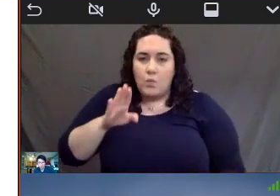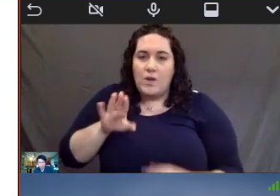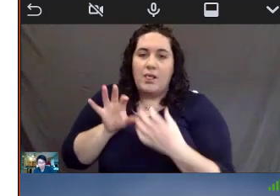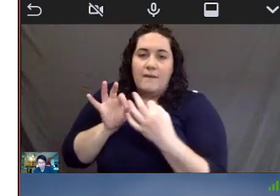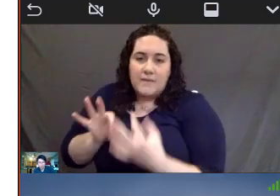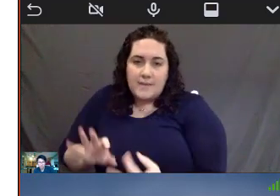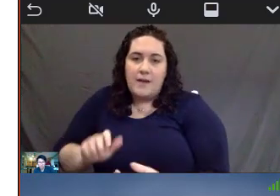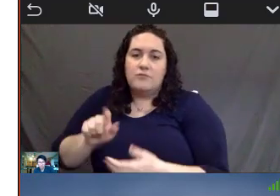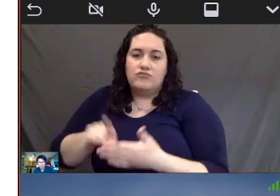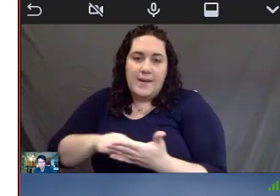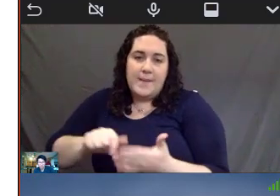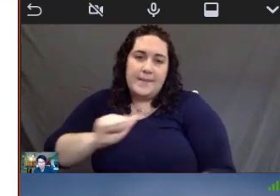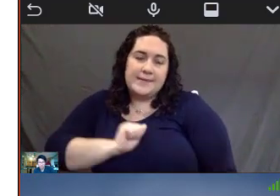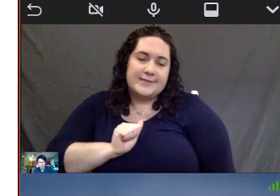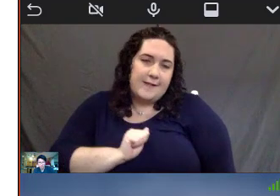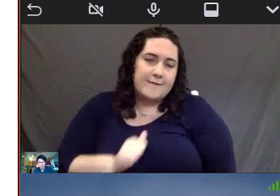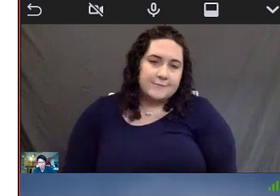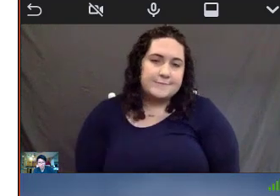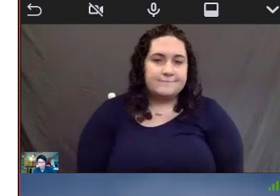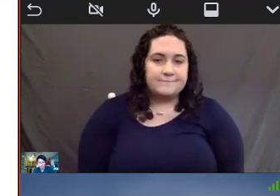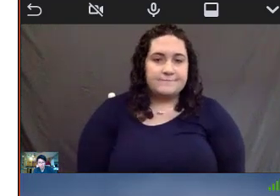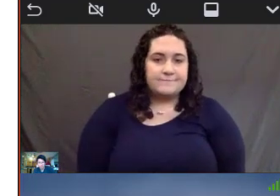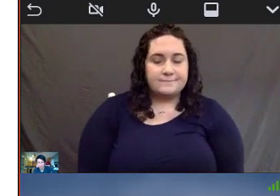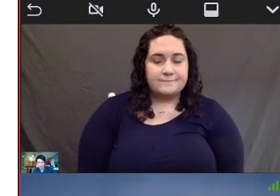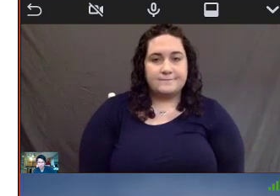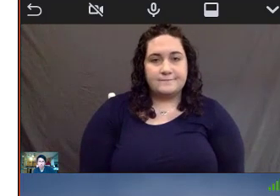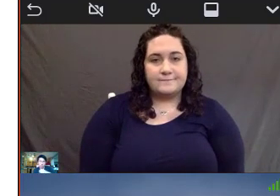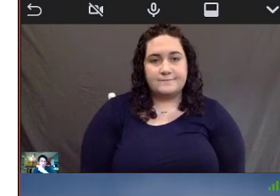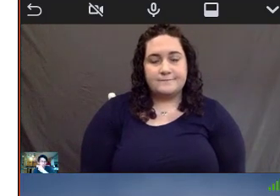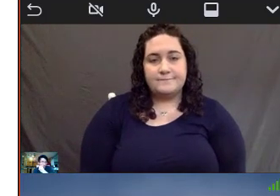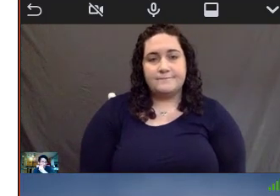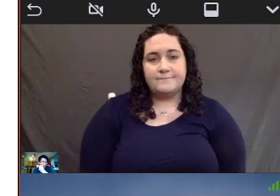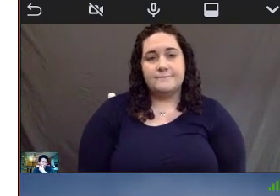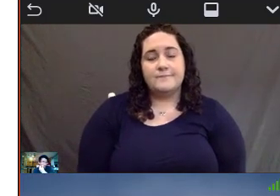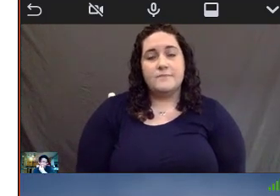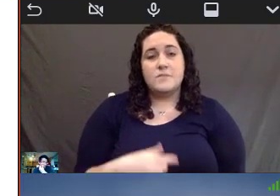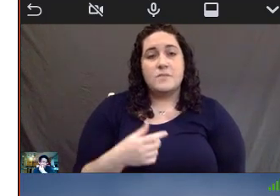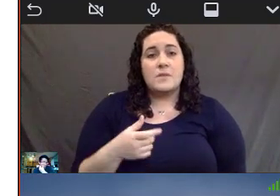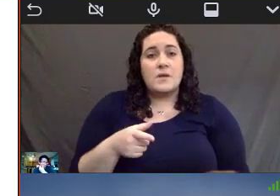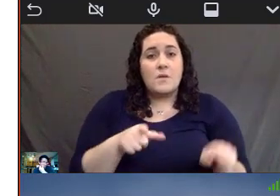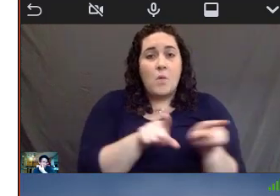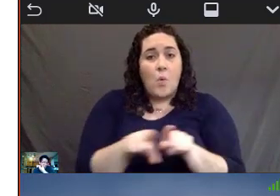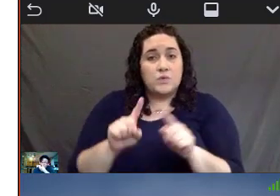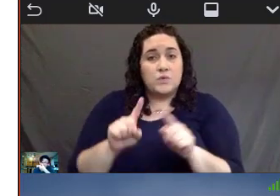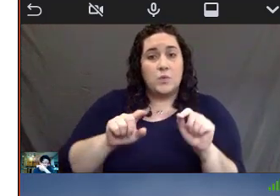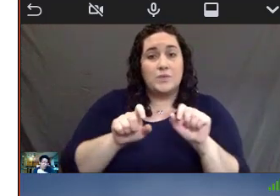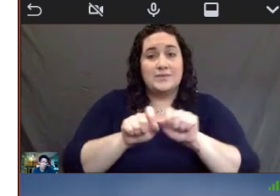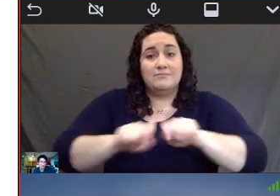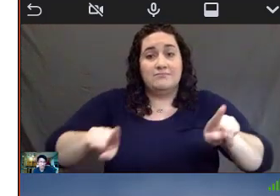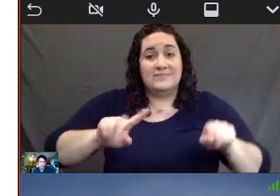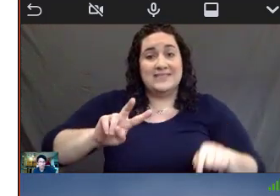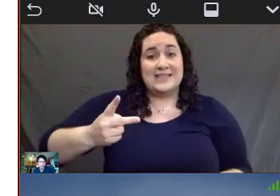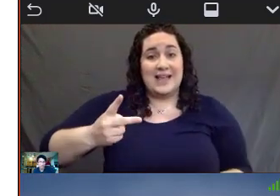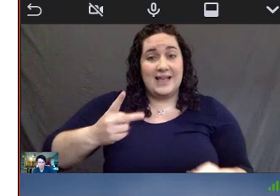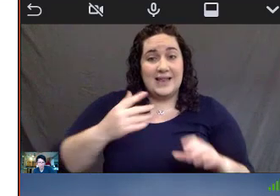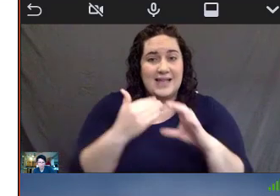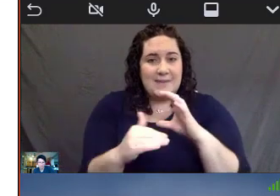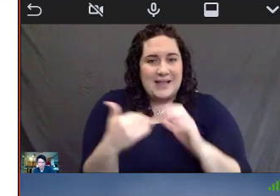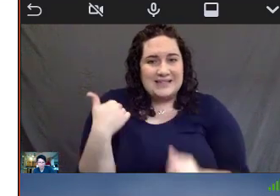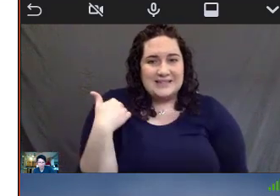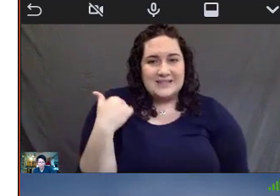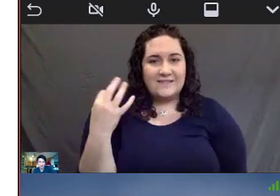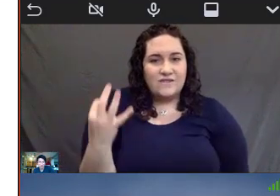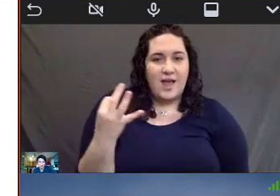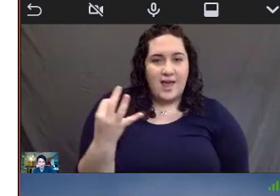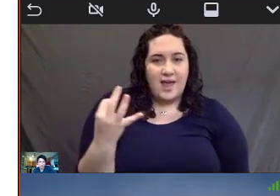that's on the course later. So then I sent this email out on Friday stating that we